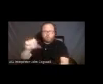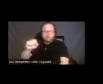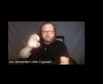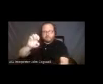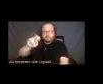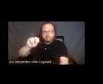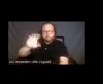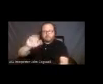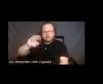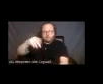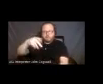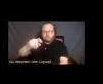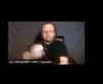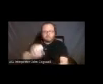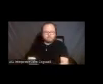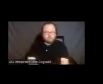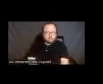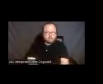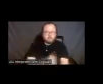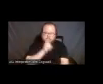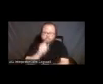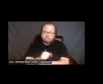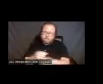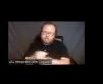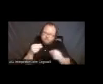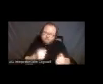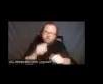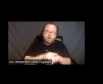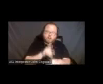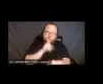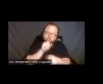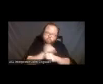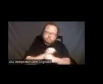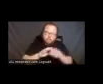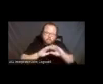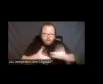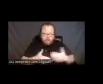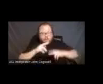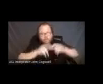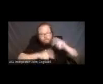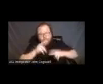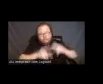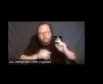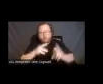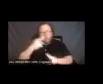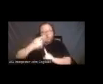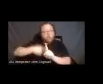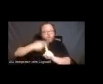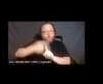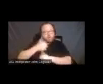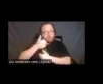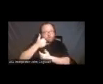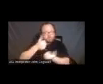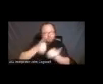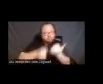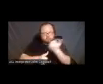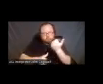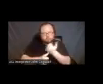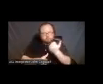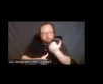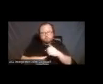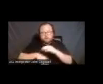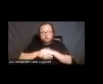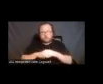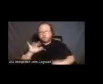Funds must be spent on actual housing, on buildings or rental assistance. Up to 25%